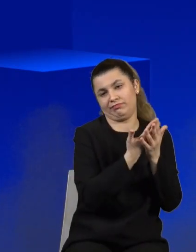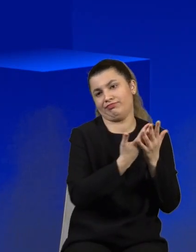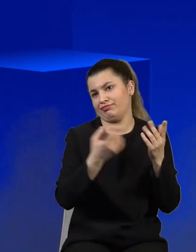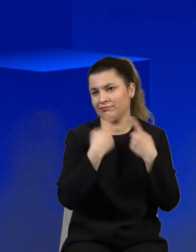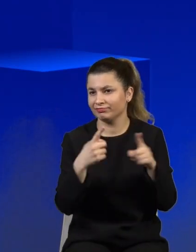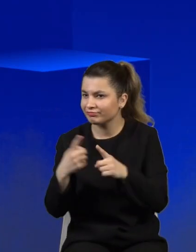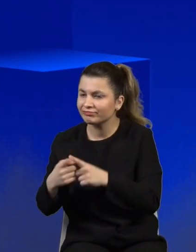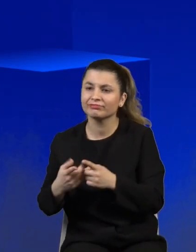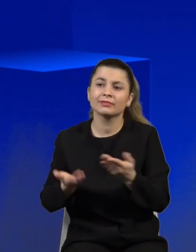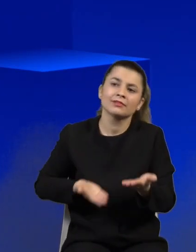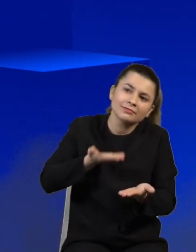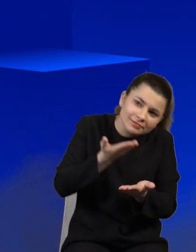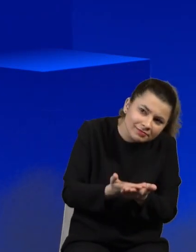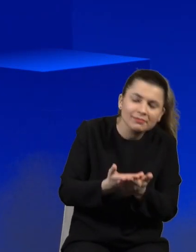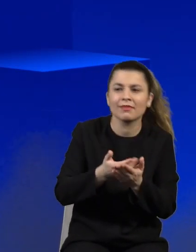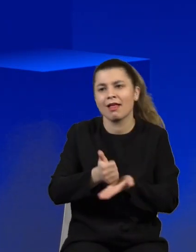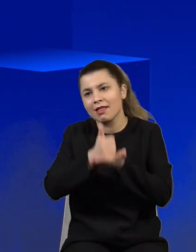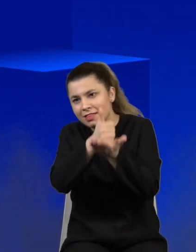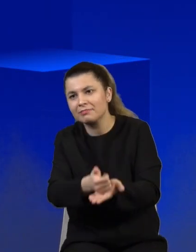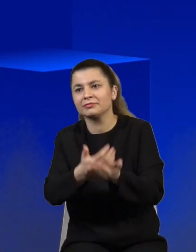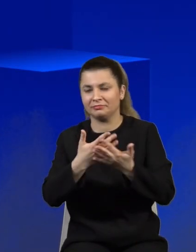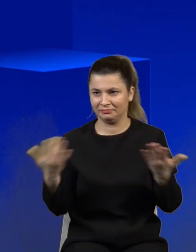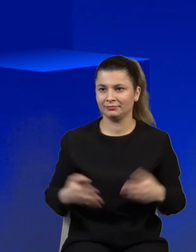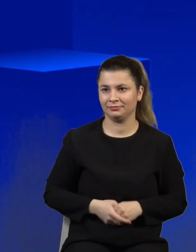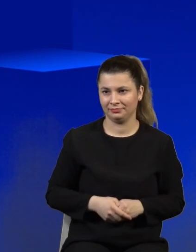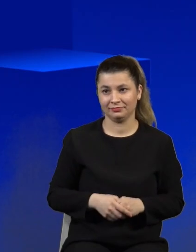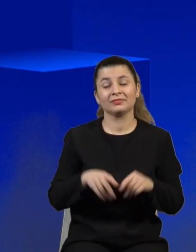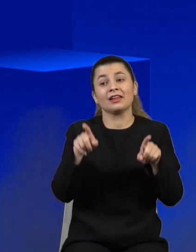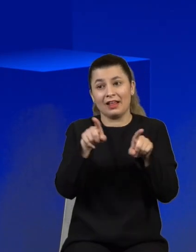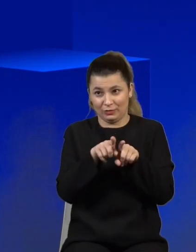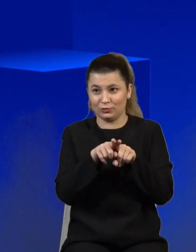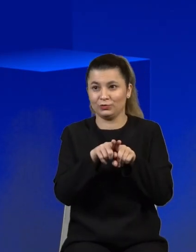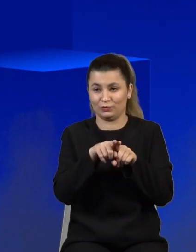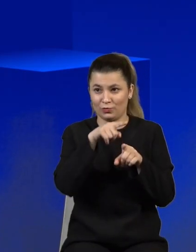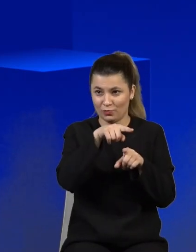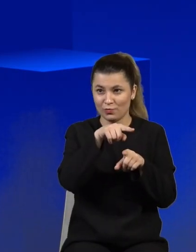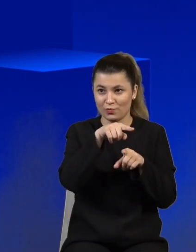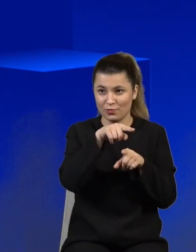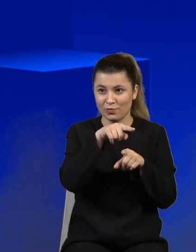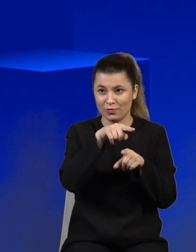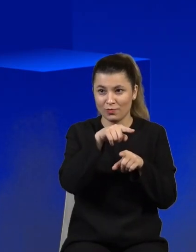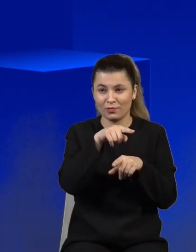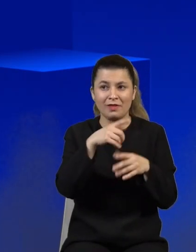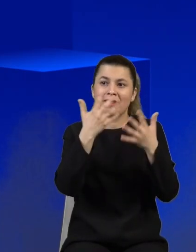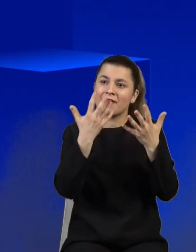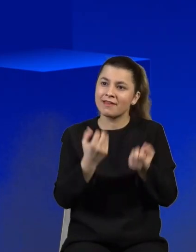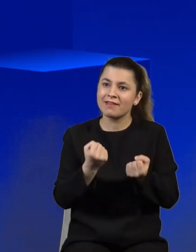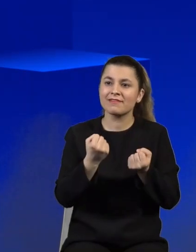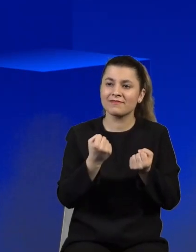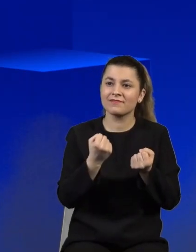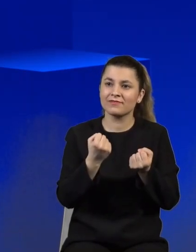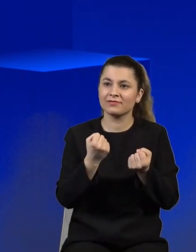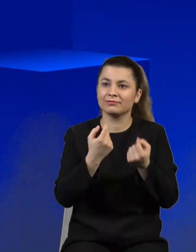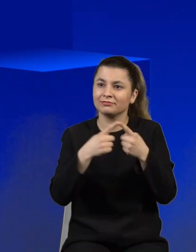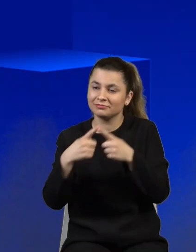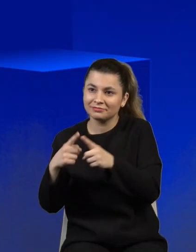provides conclusions and draws our attention at different lessons. So what